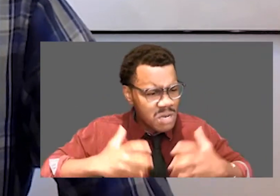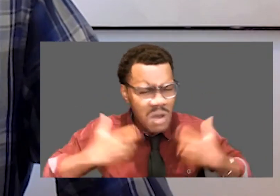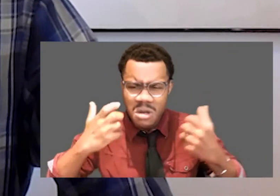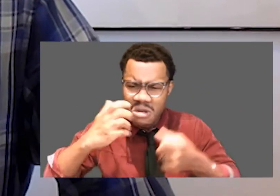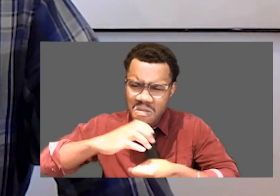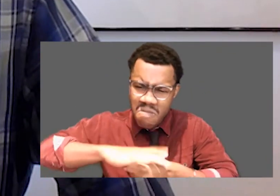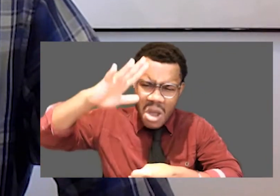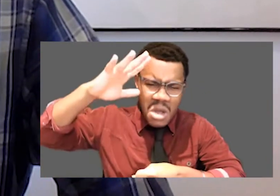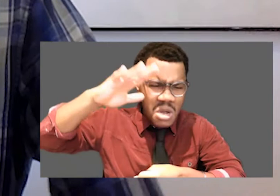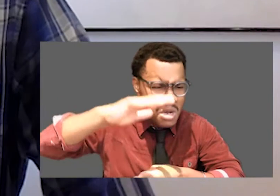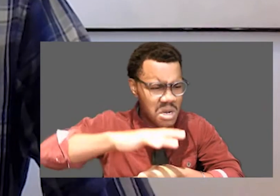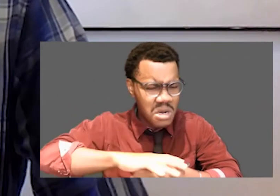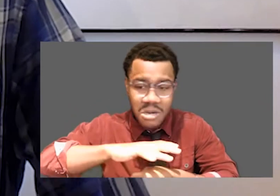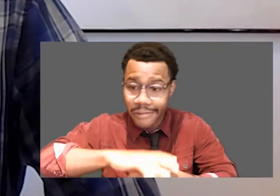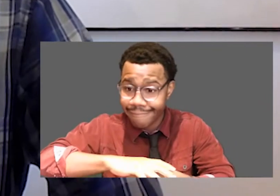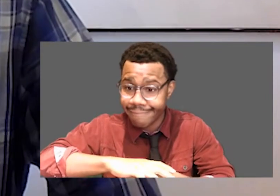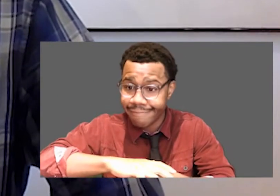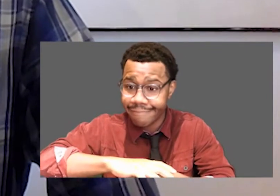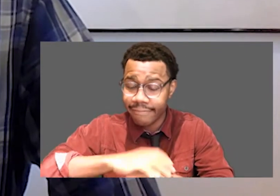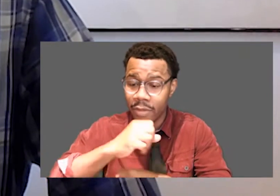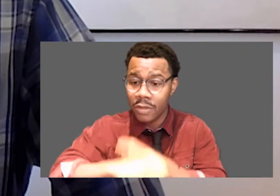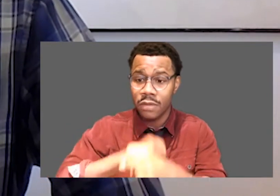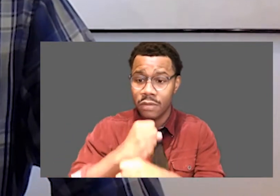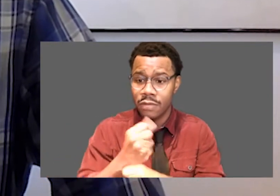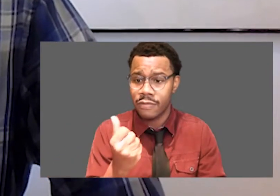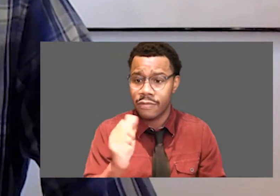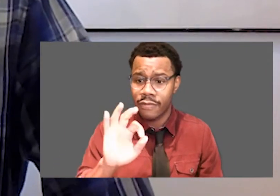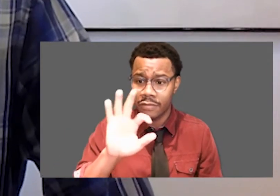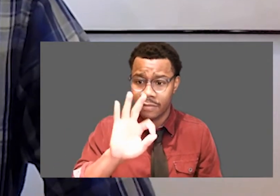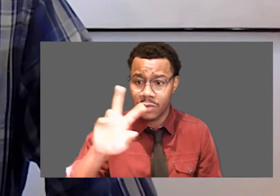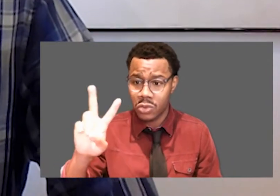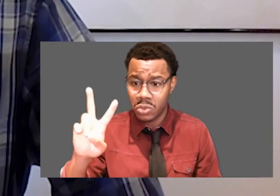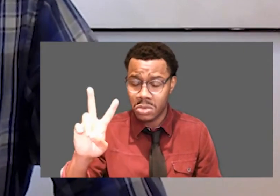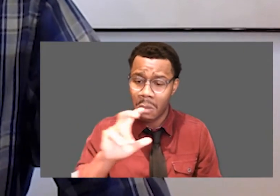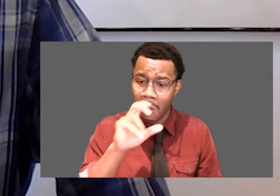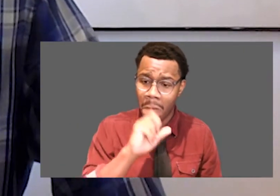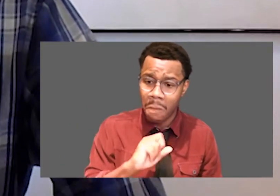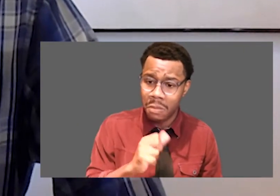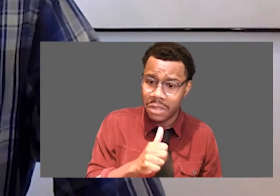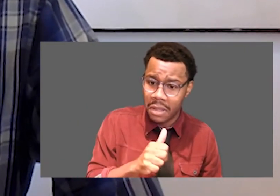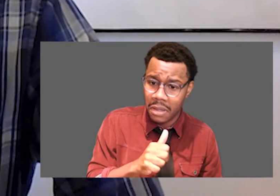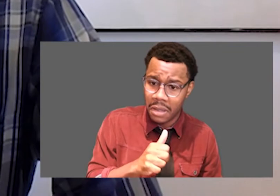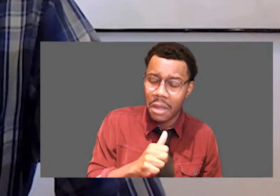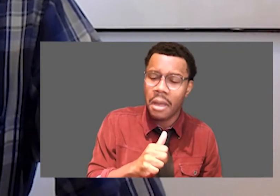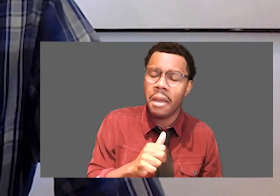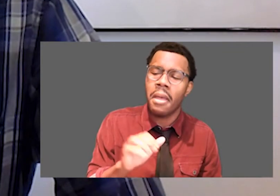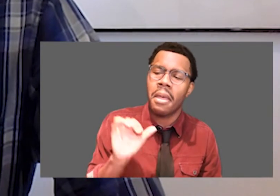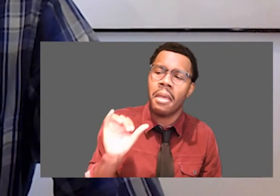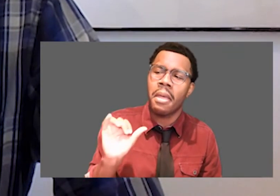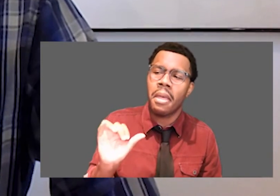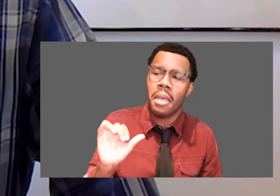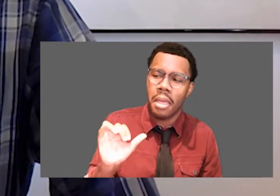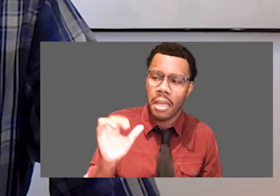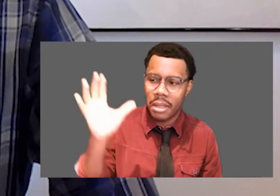rage. It wasn't until 1992, when I was just 10 years old, that I finally became aware of the